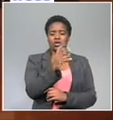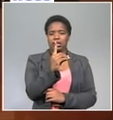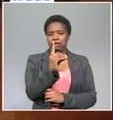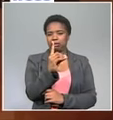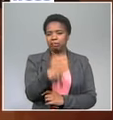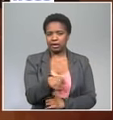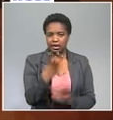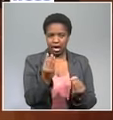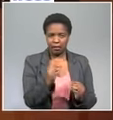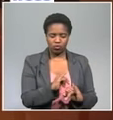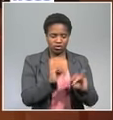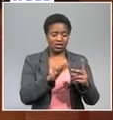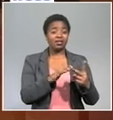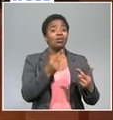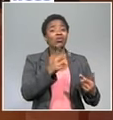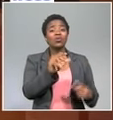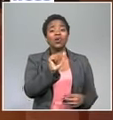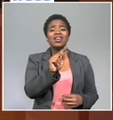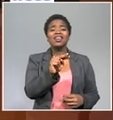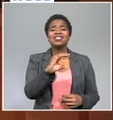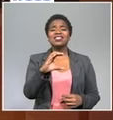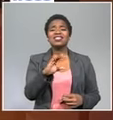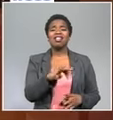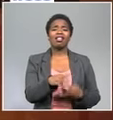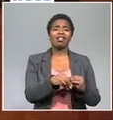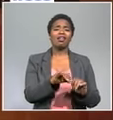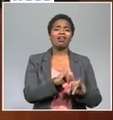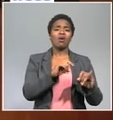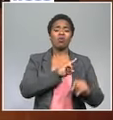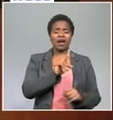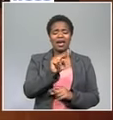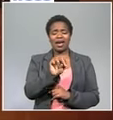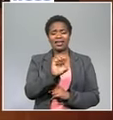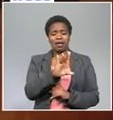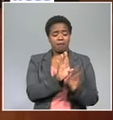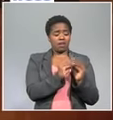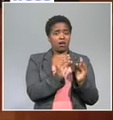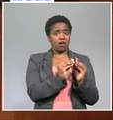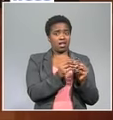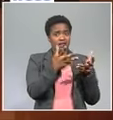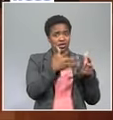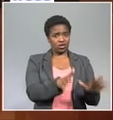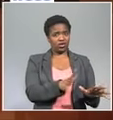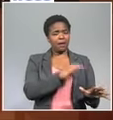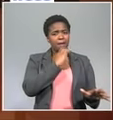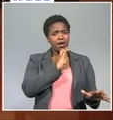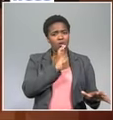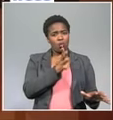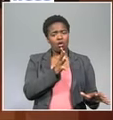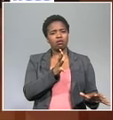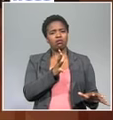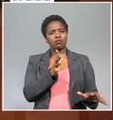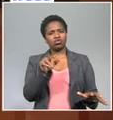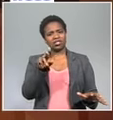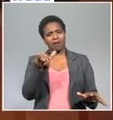just spoken about. And then the ANC adding fuel to the fire by announcing that after its NEC meeting that it's going to expand